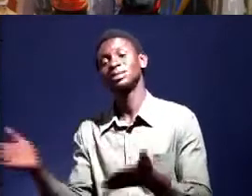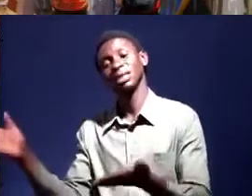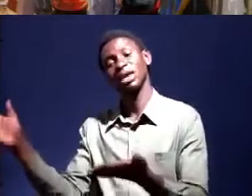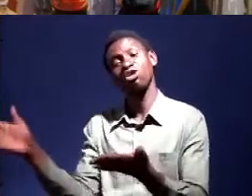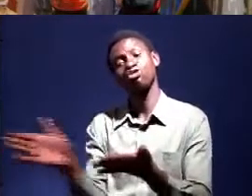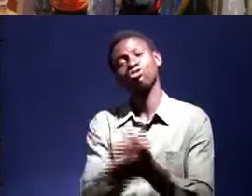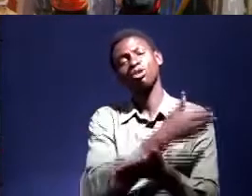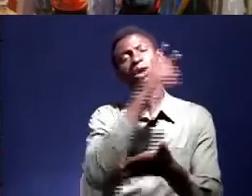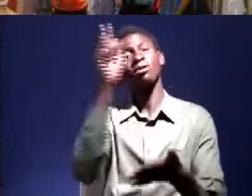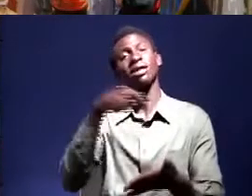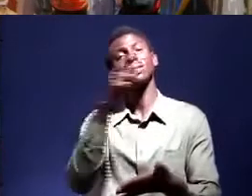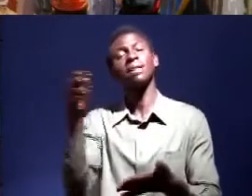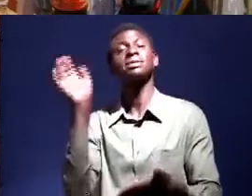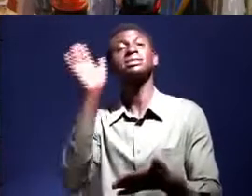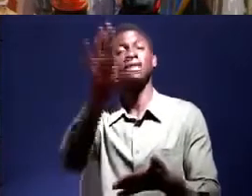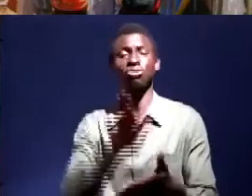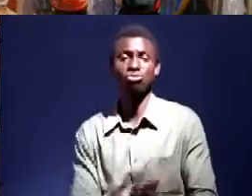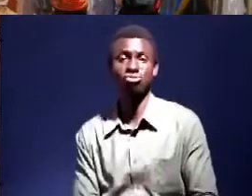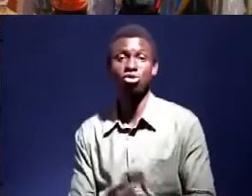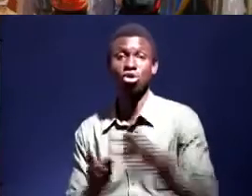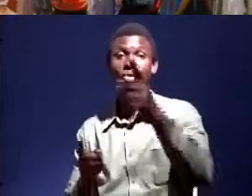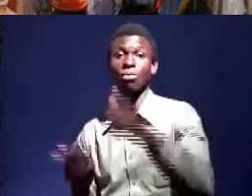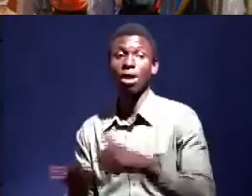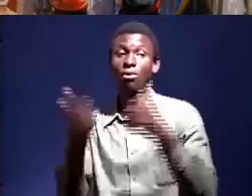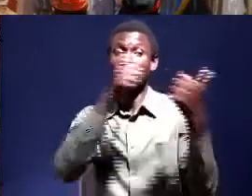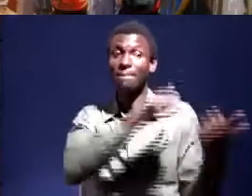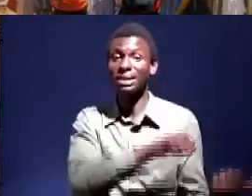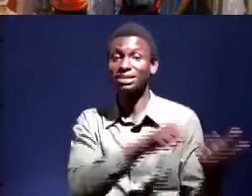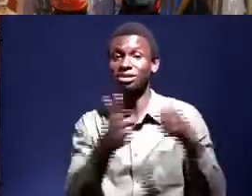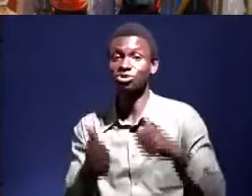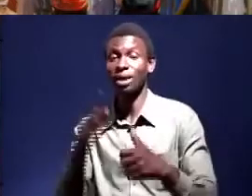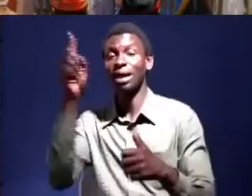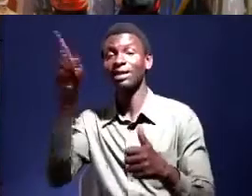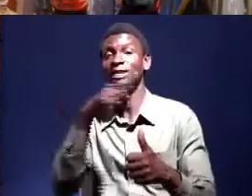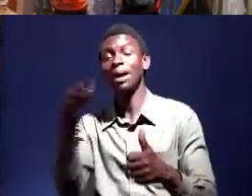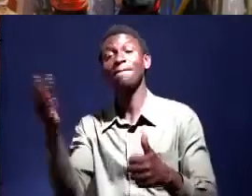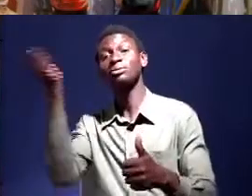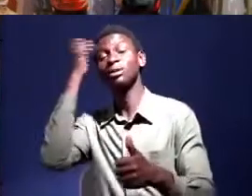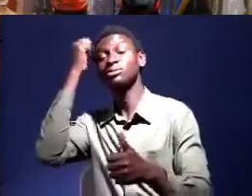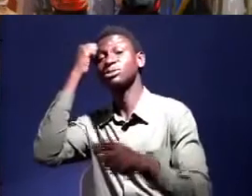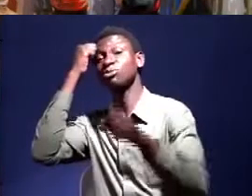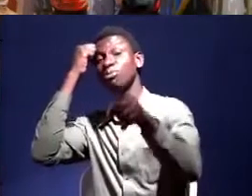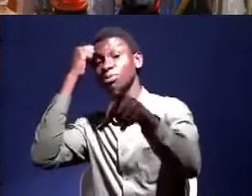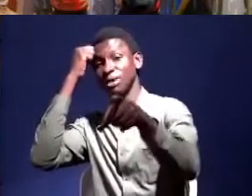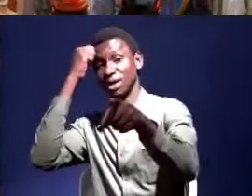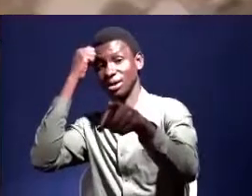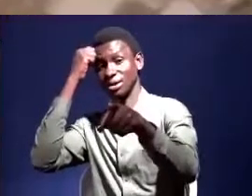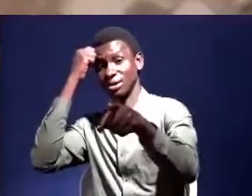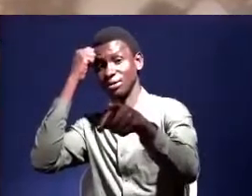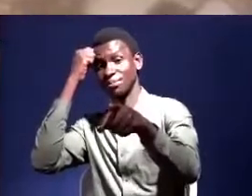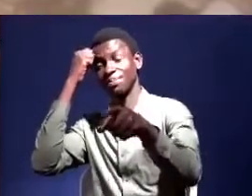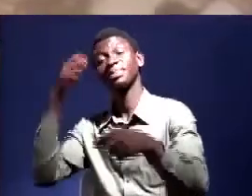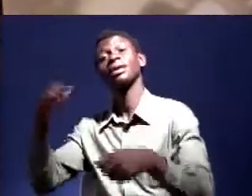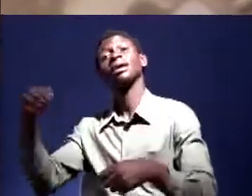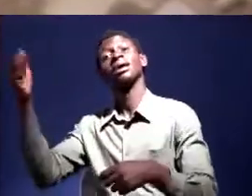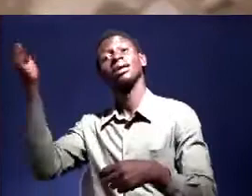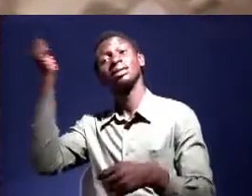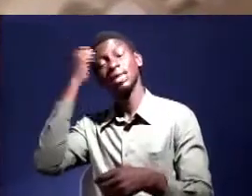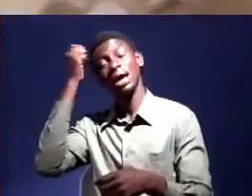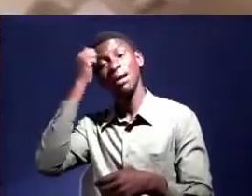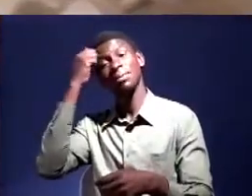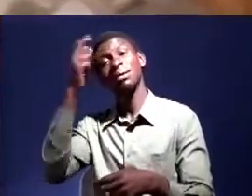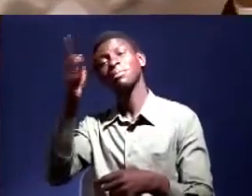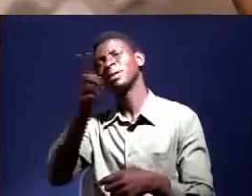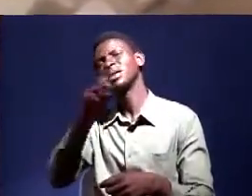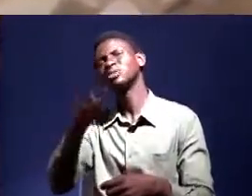zenu. When we're baptized. Tunapobatizwa. The sins we remembered. Dhambi tunazozikumbuka. The sins we didn't remember. Dhambi ambazo hatukuzikumbuka. They are